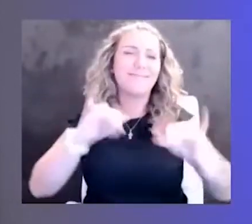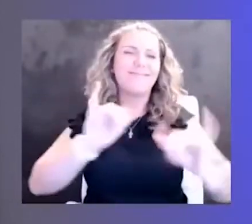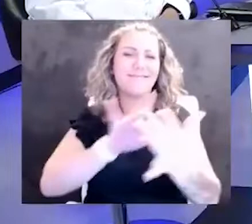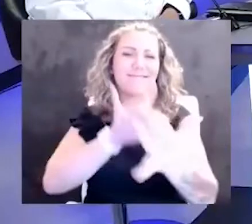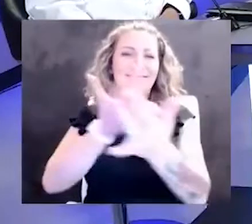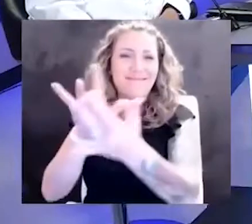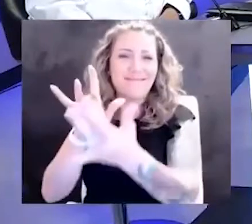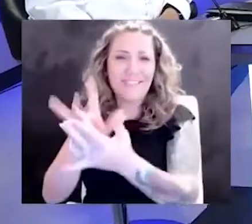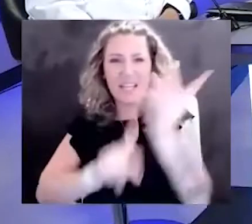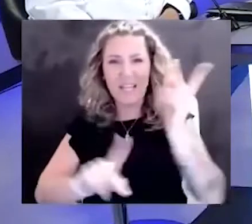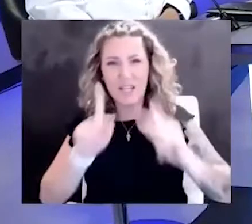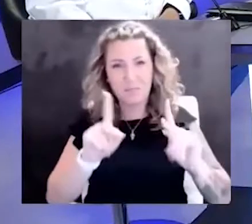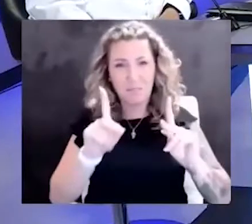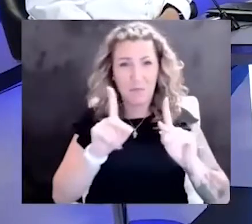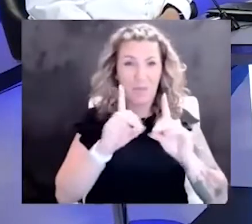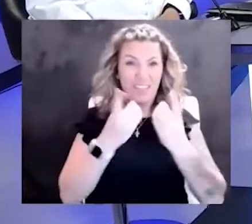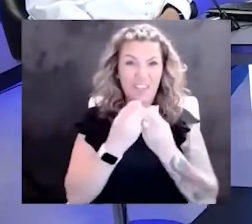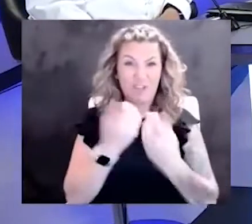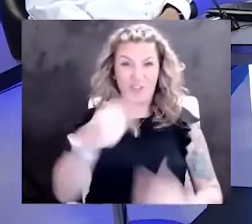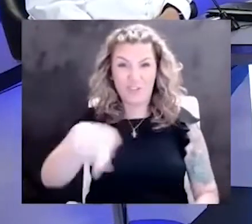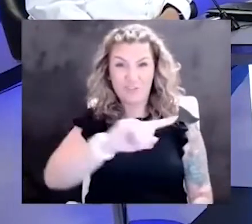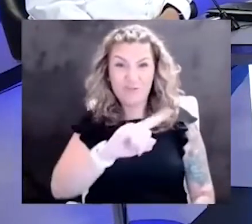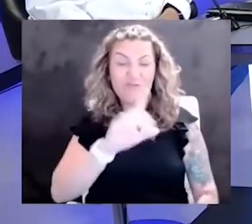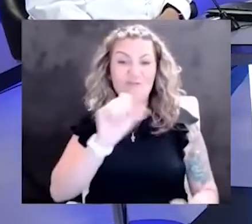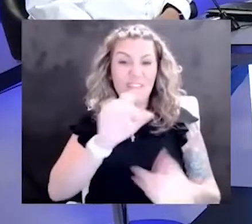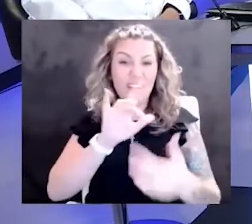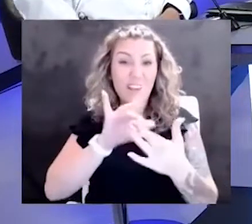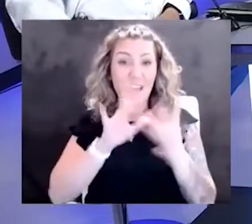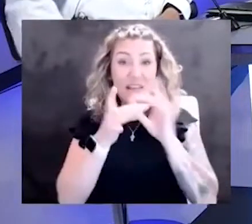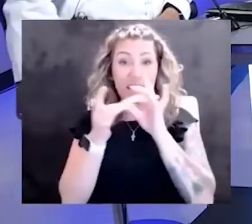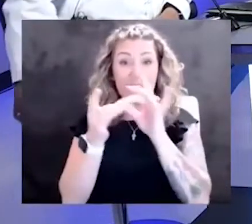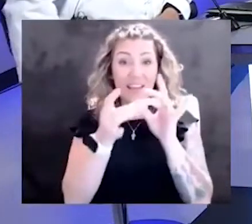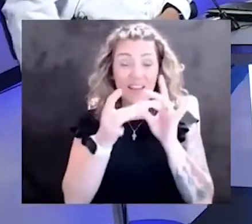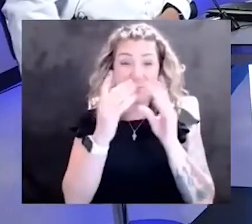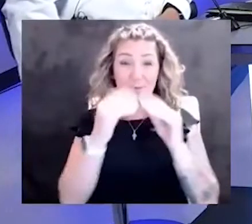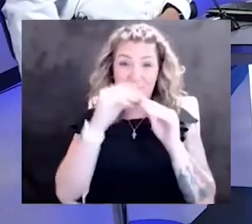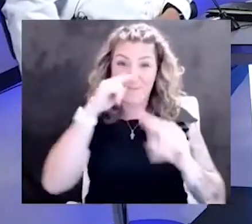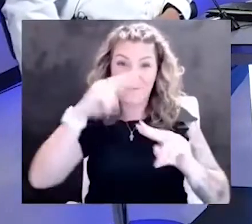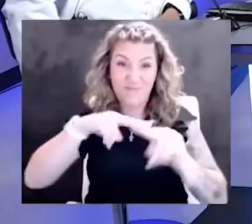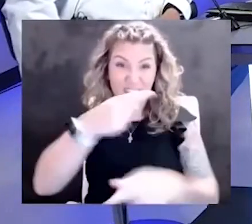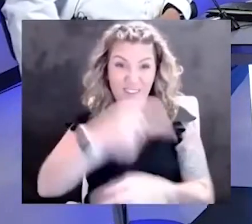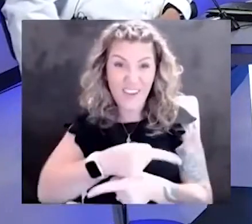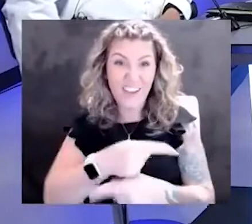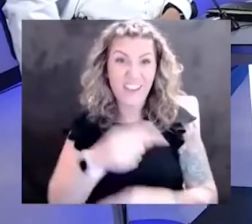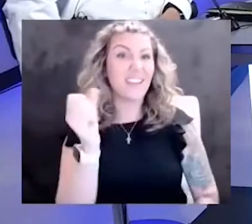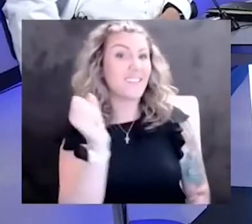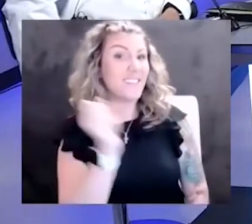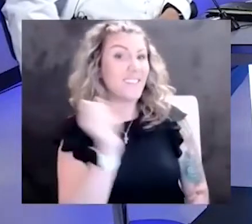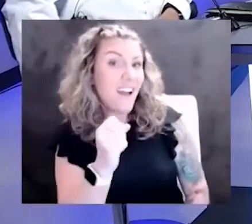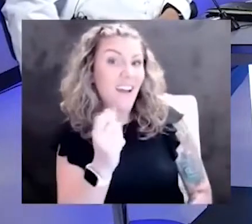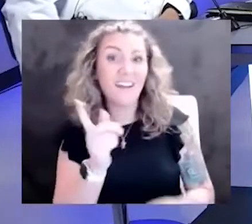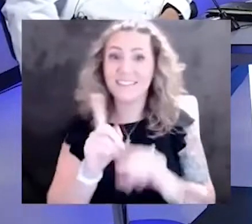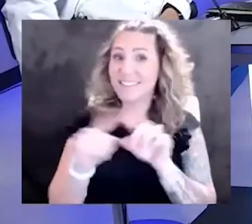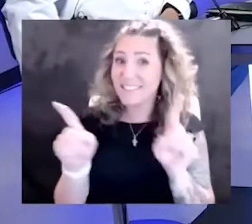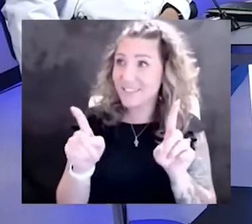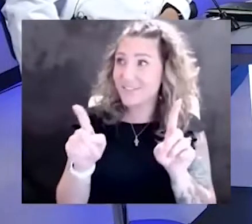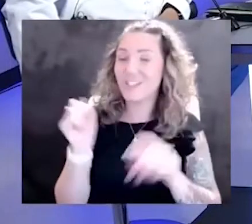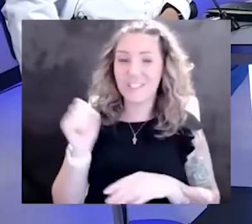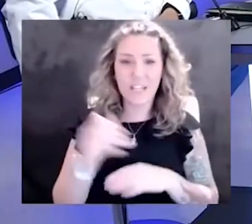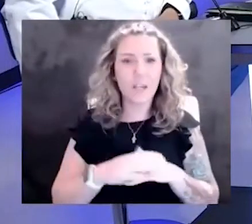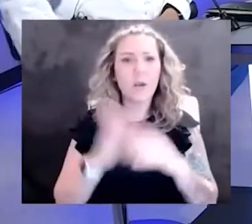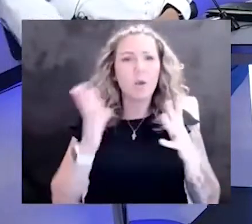district. Connection, disconnection, connection's a whole lot more fun, isn't it? Yeah. Oh my gosh, it's such a difference. What worries you the most, do